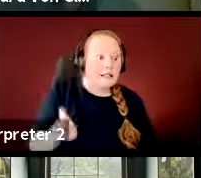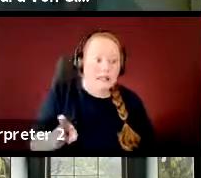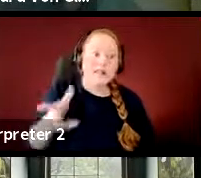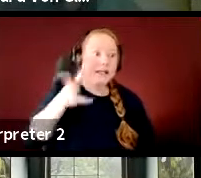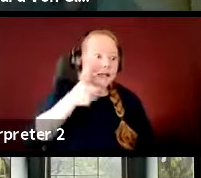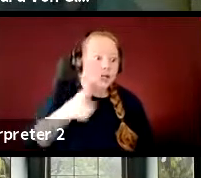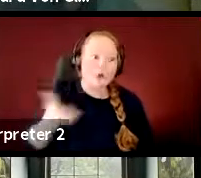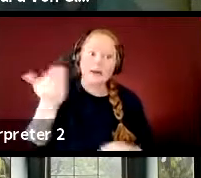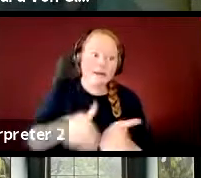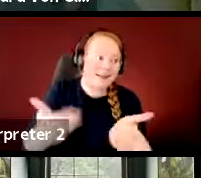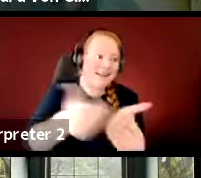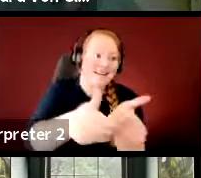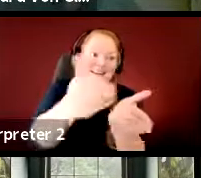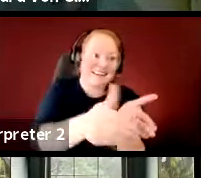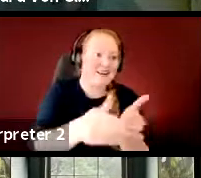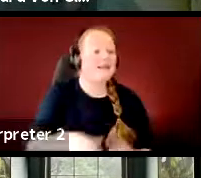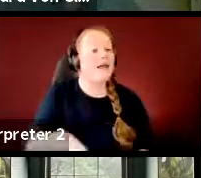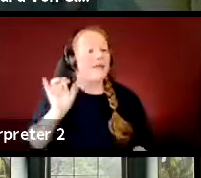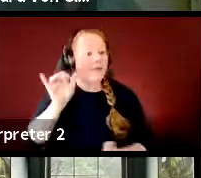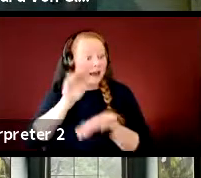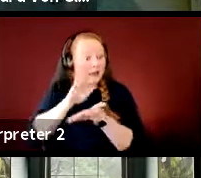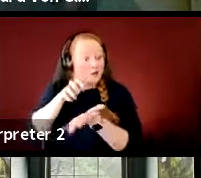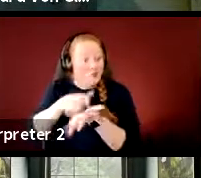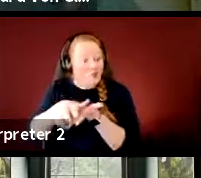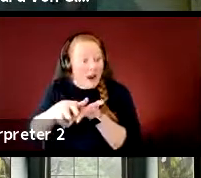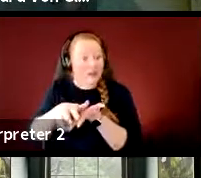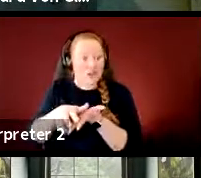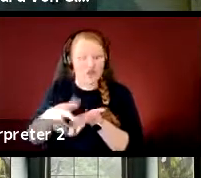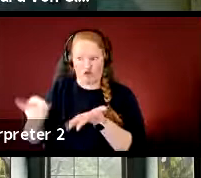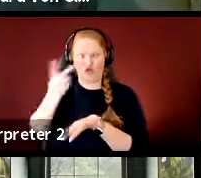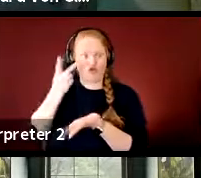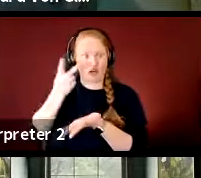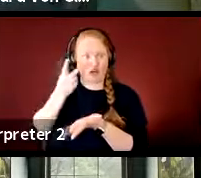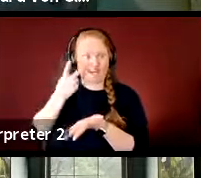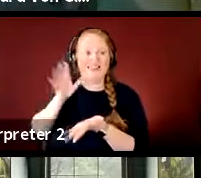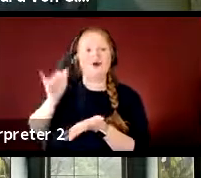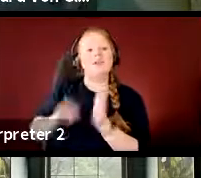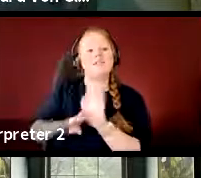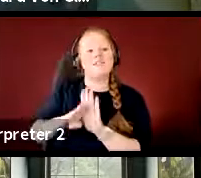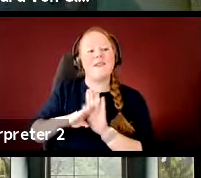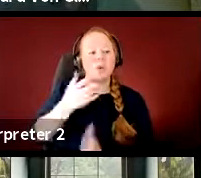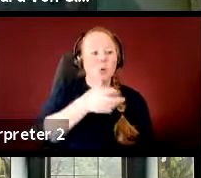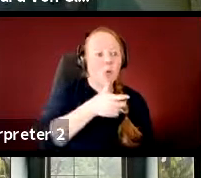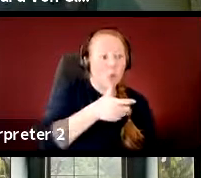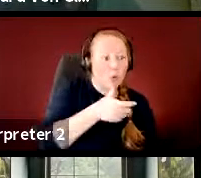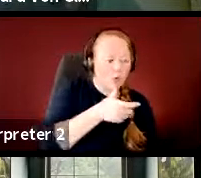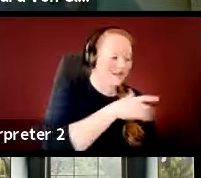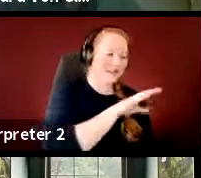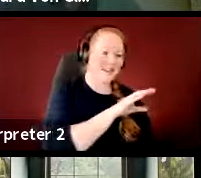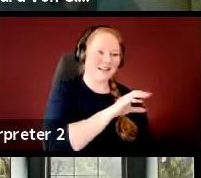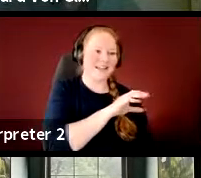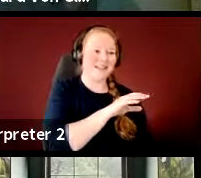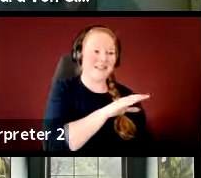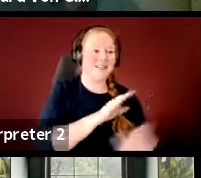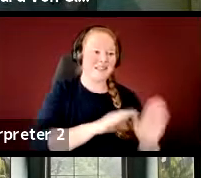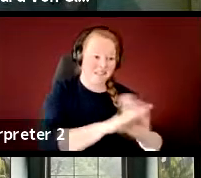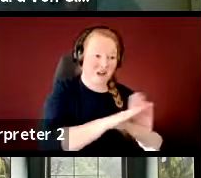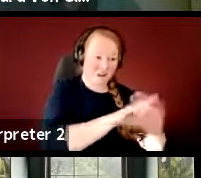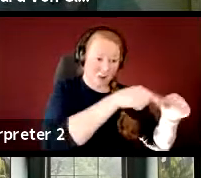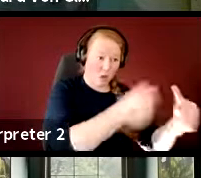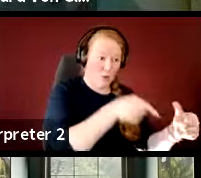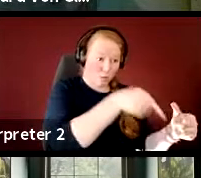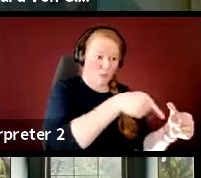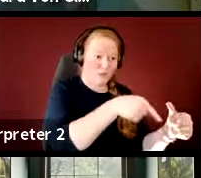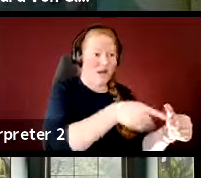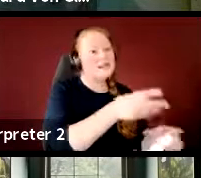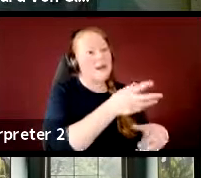saw and which will be discussed here tonight was developed by the Direct Relief Working Group based on data and process from our companion working